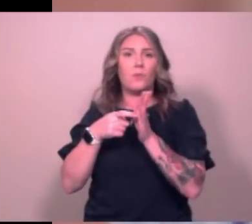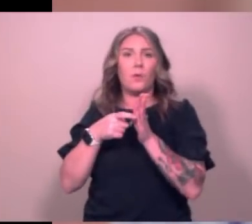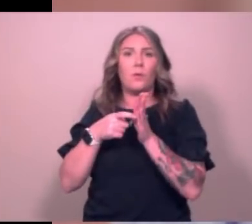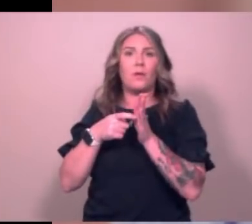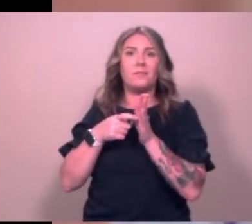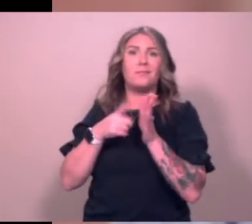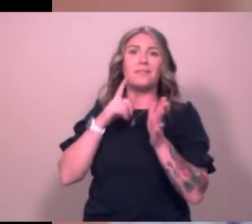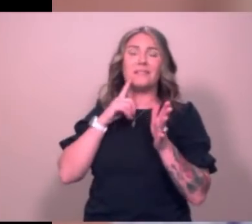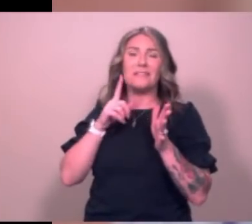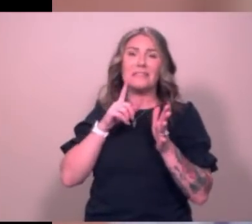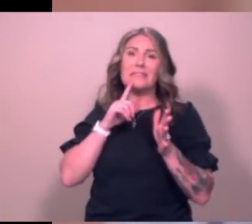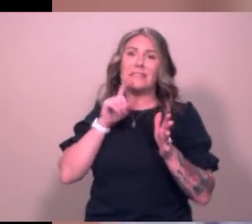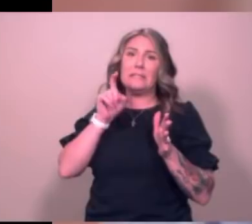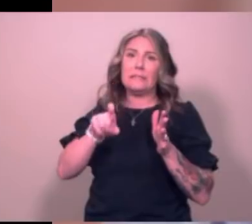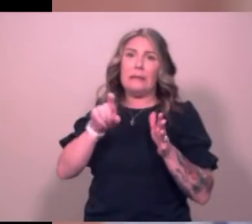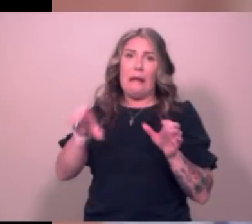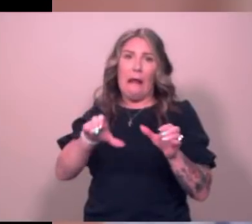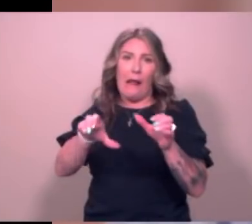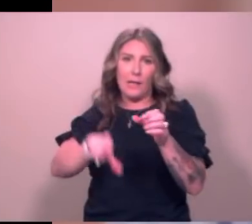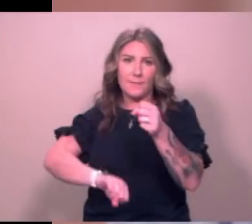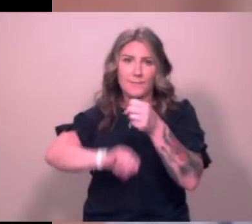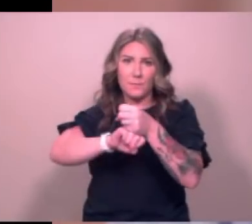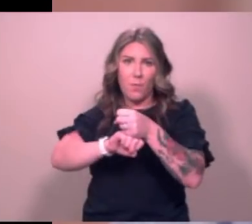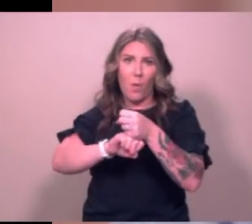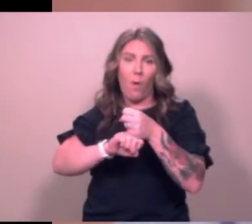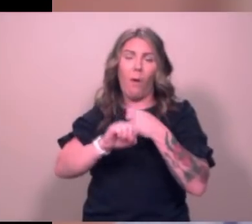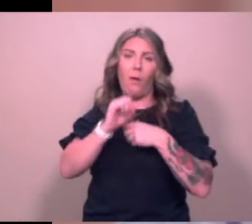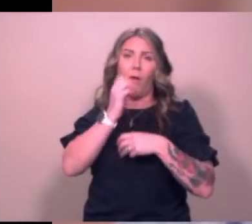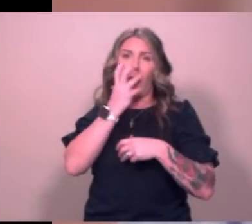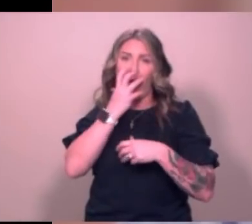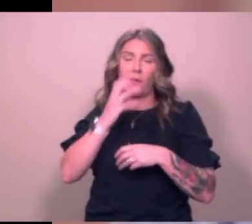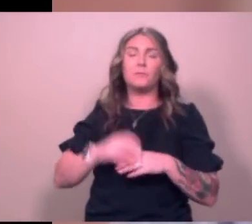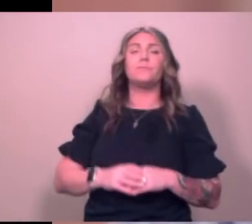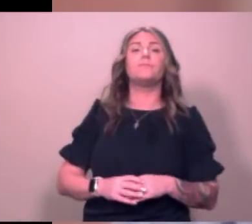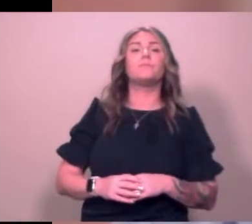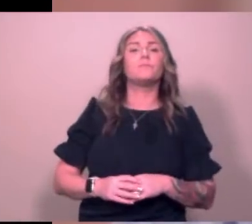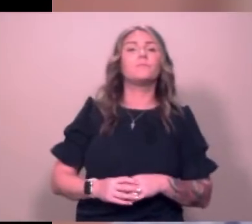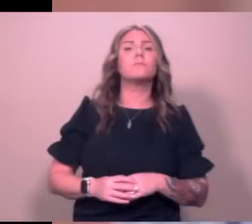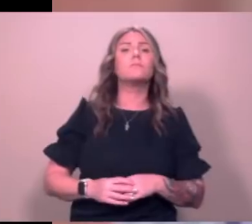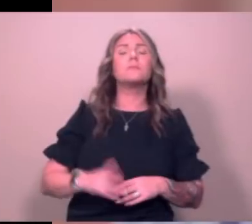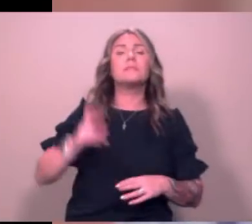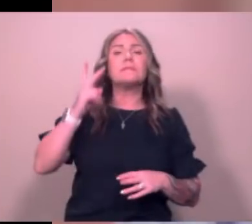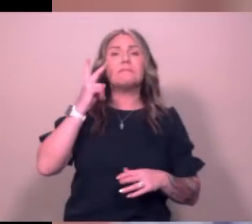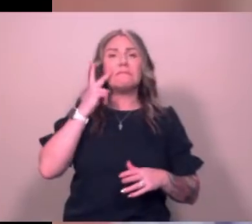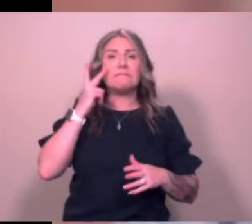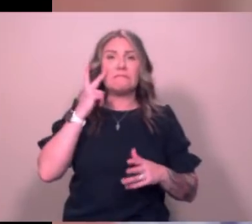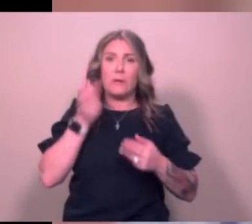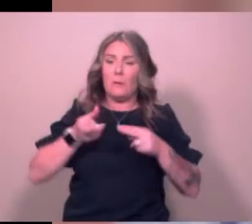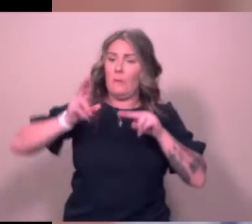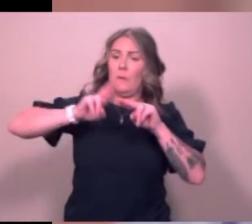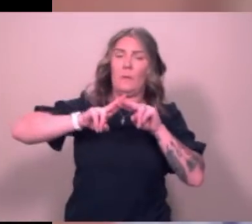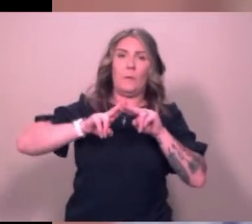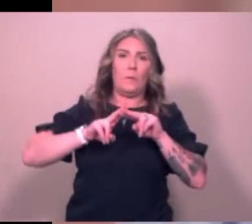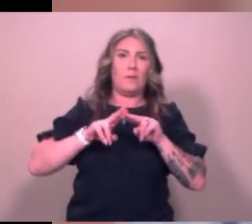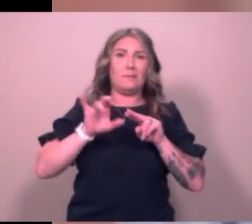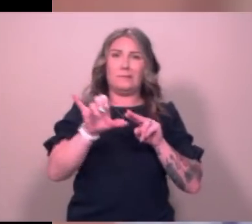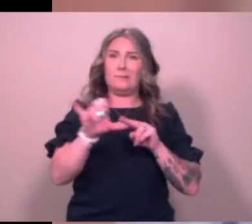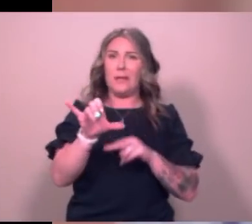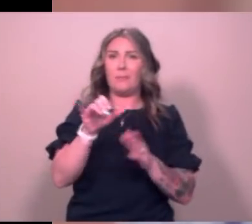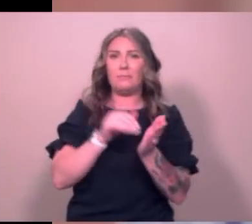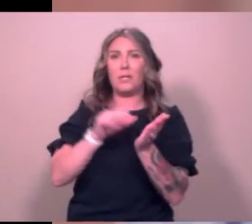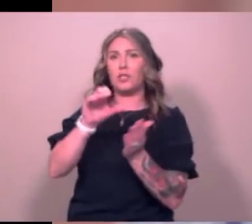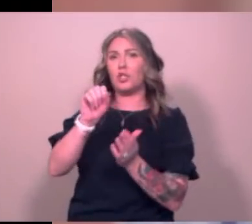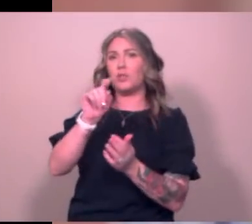active ventilatory support. We have seen a considerable increase. I'll echo what Dr. Steele said. We're